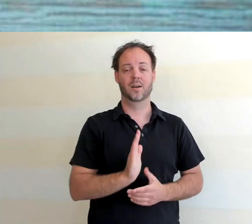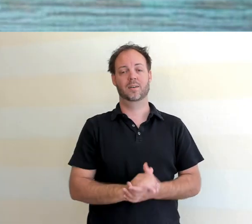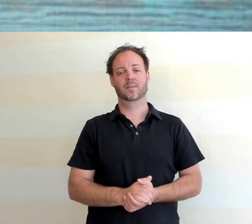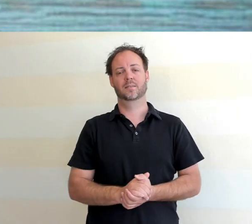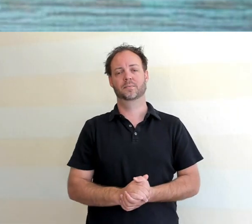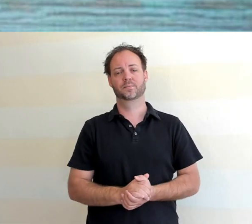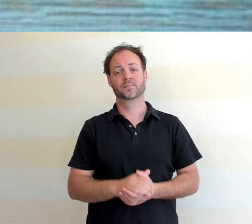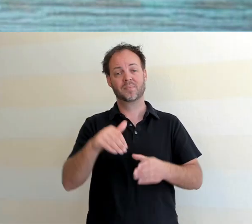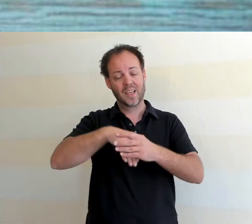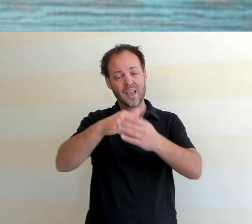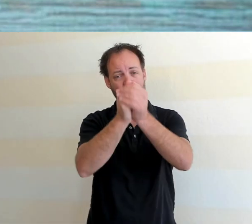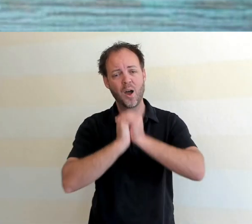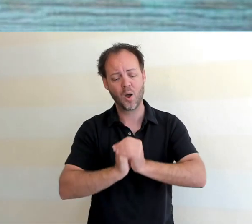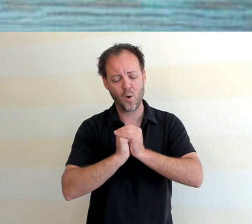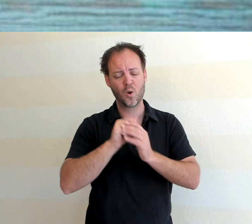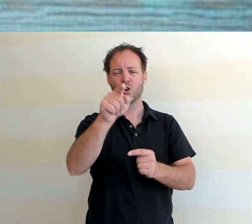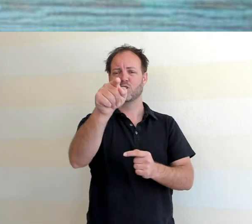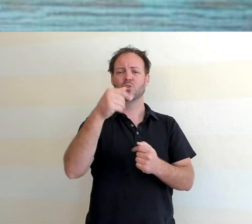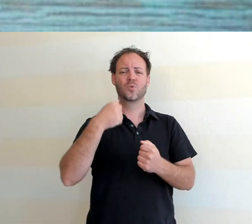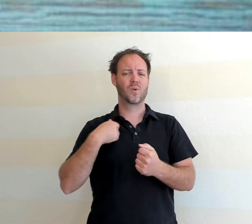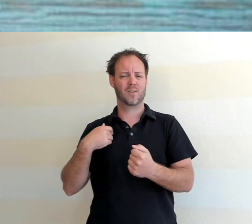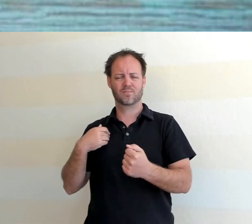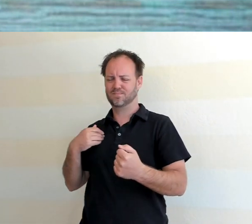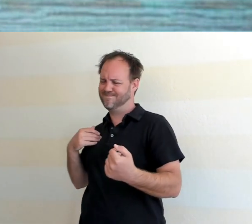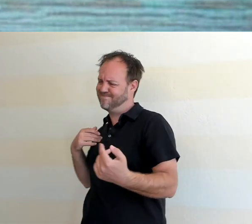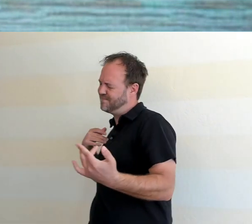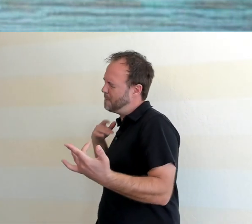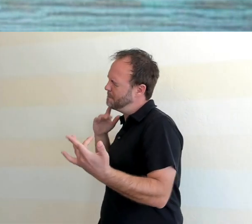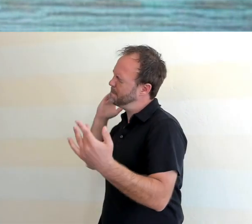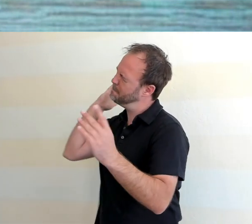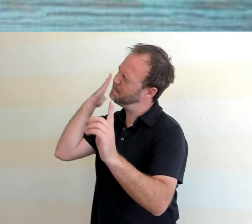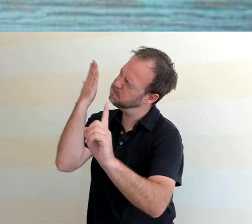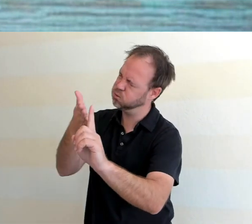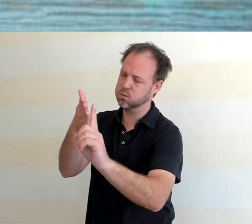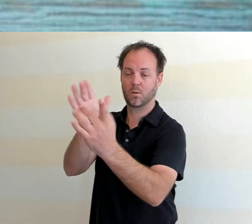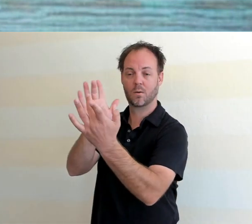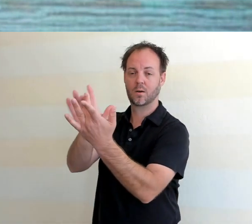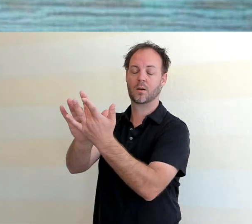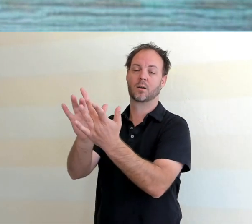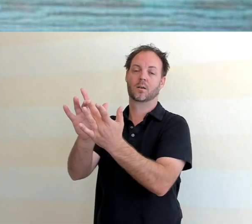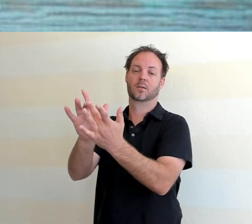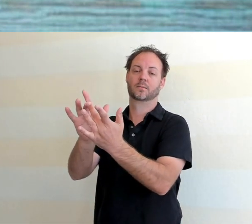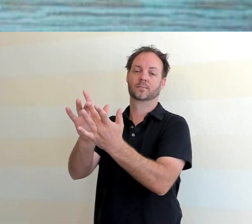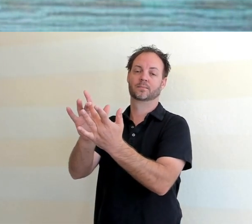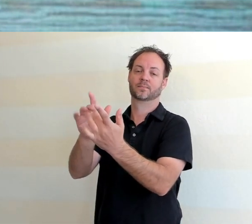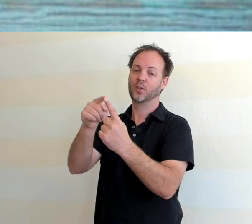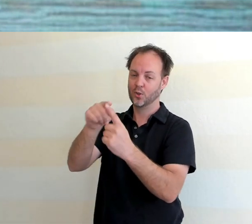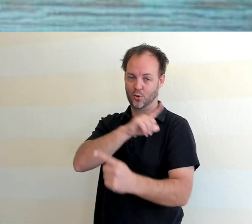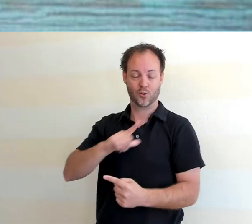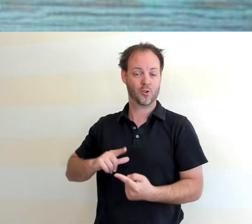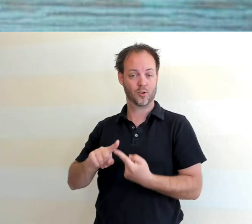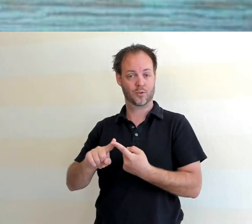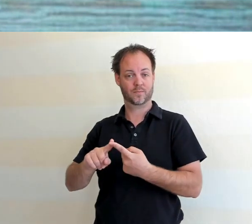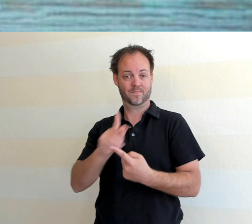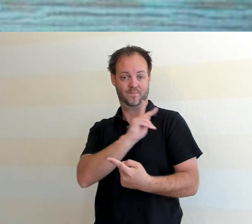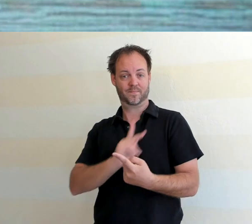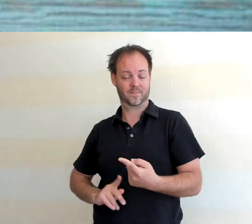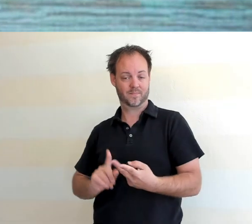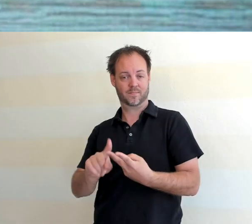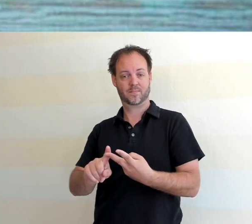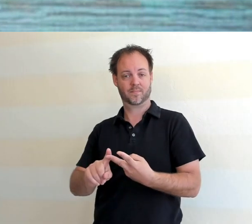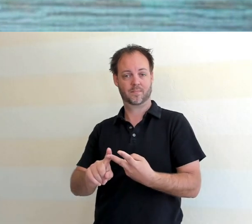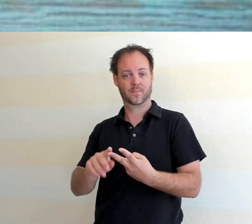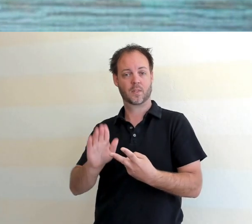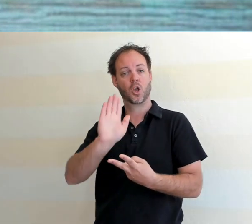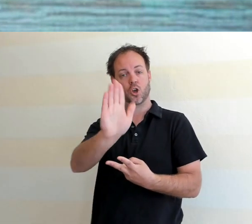In prayer, you have direct access to the Lord, the King,